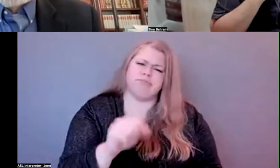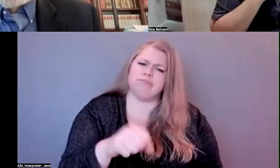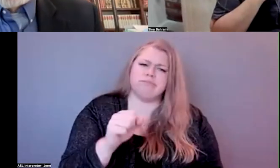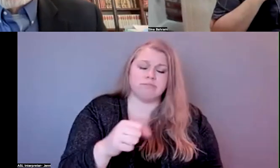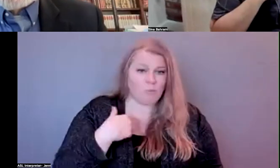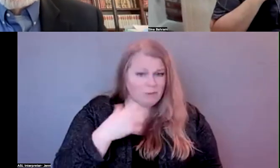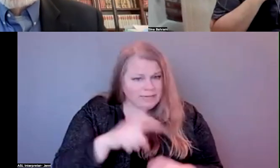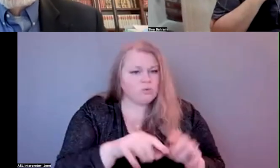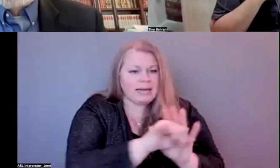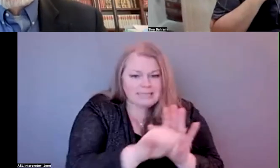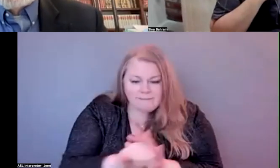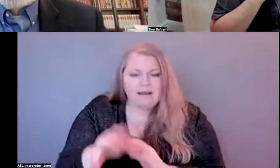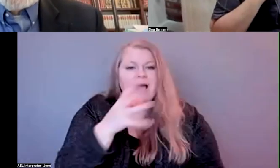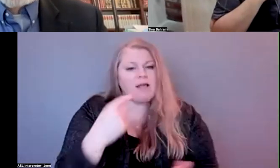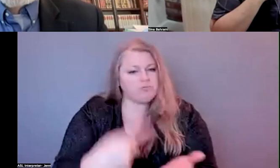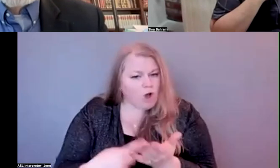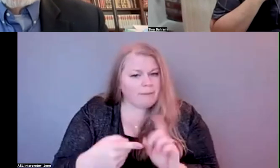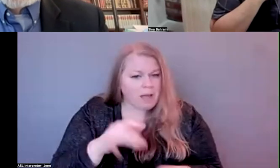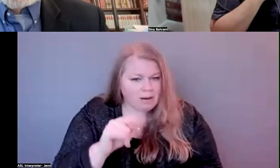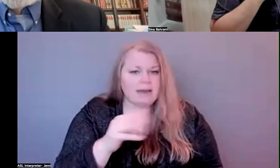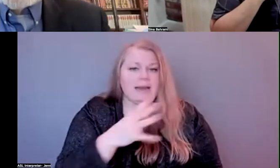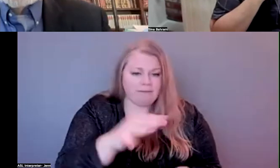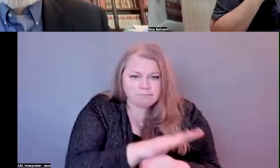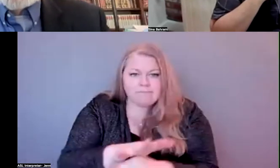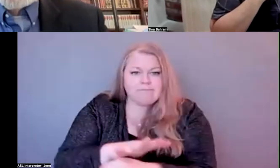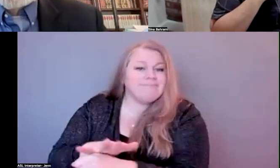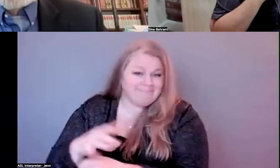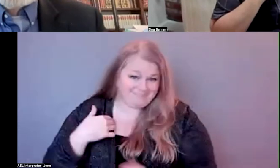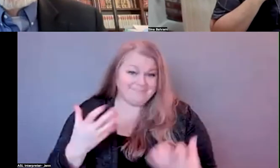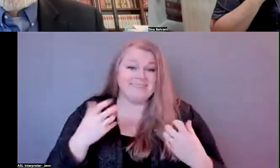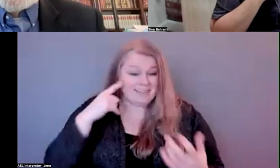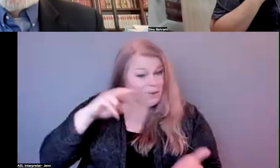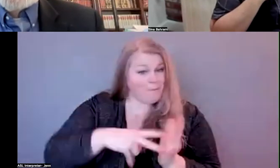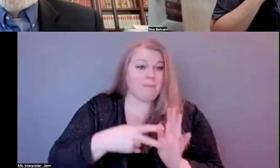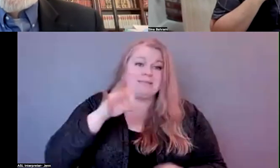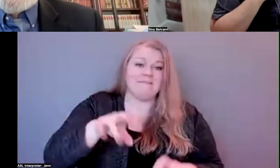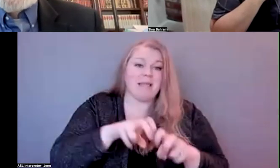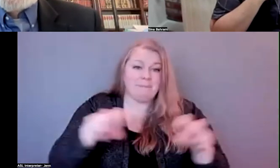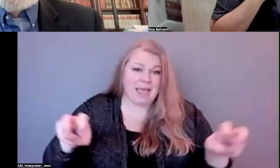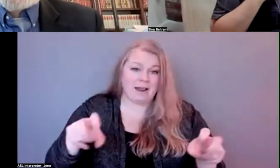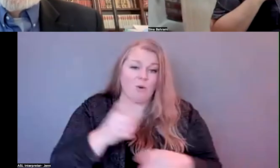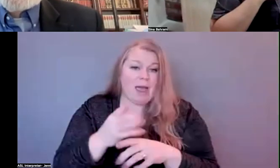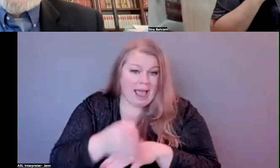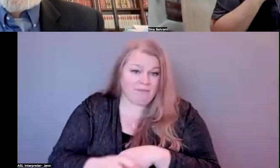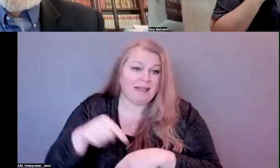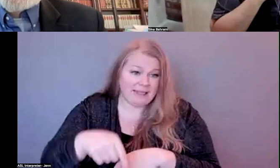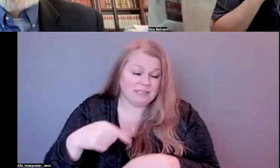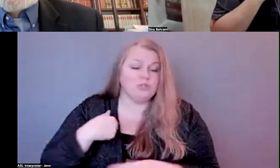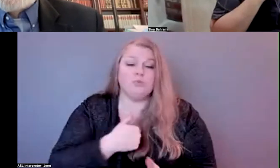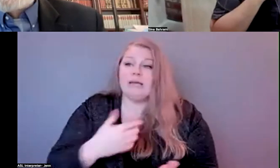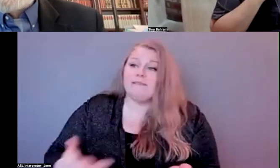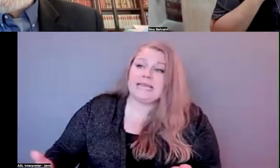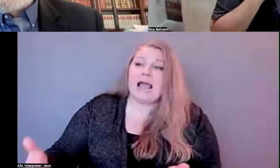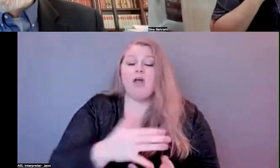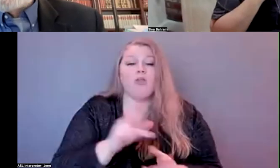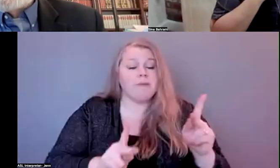them and talk about them and patch them. And that's the purpose of the panel that follows behind, is we've gathered together